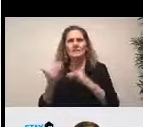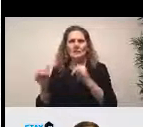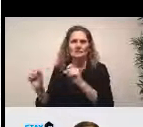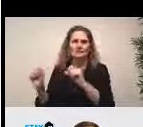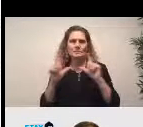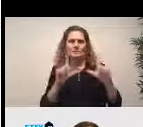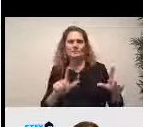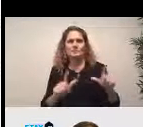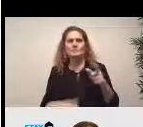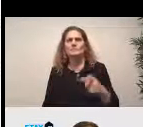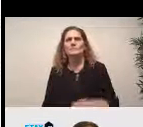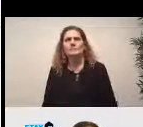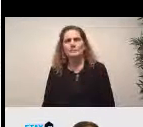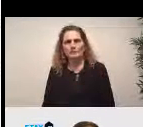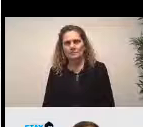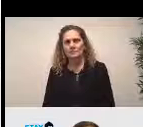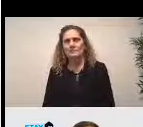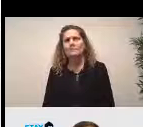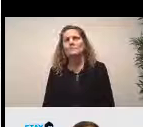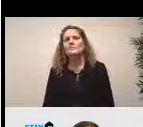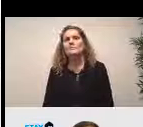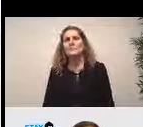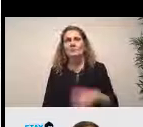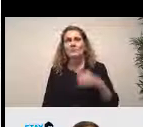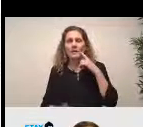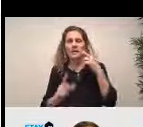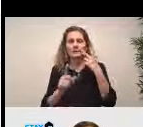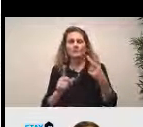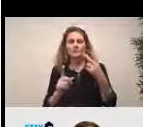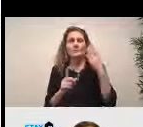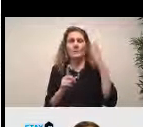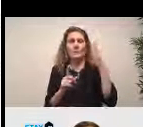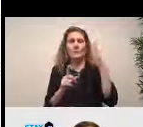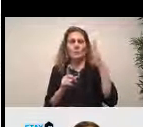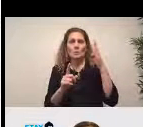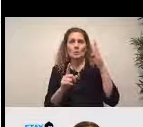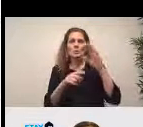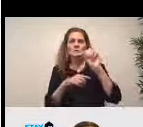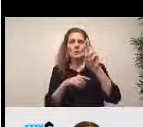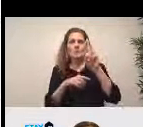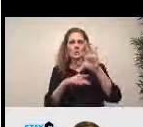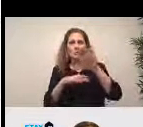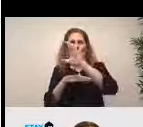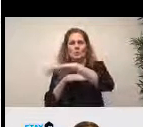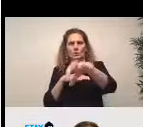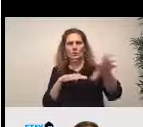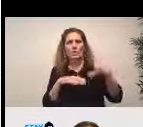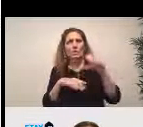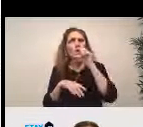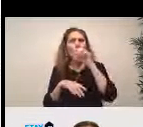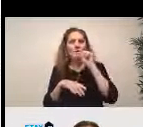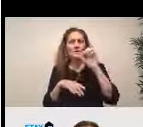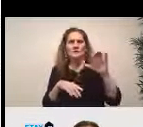population data. So this data report is for the most recent week. And again, we do reflect the most recent week's data